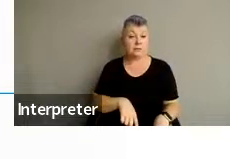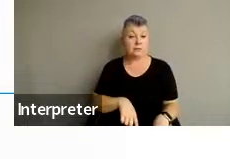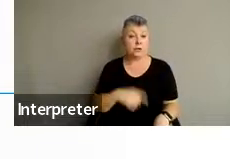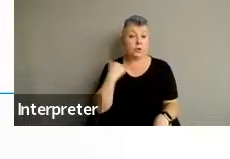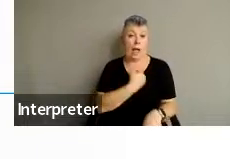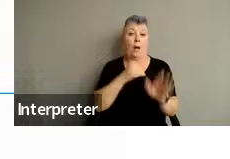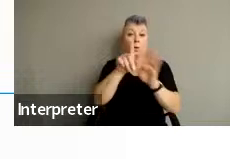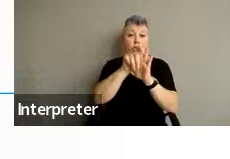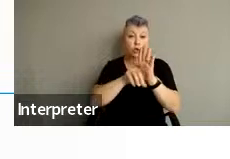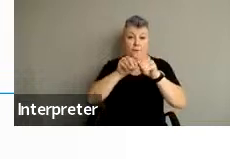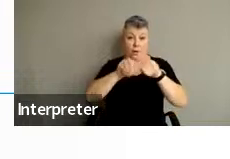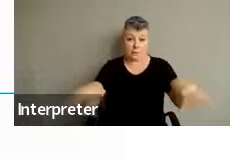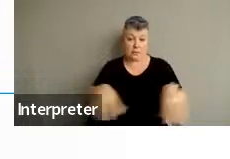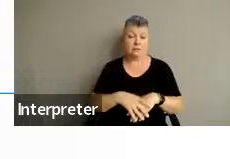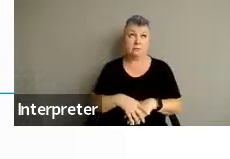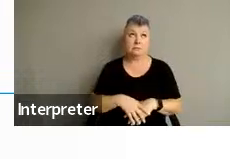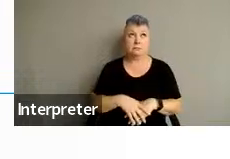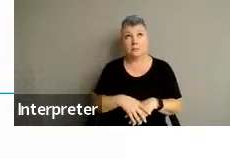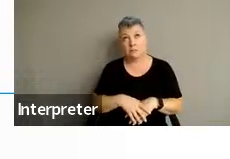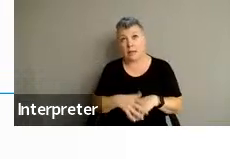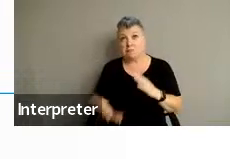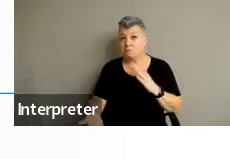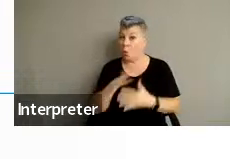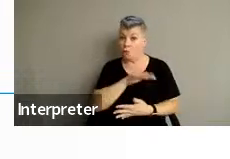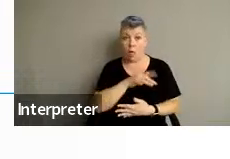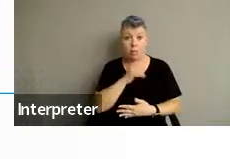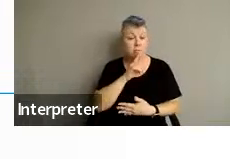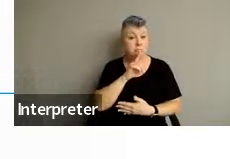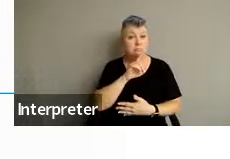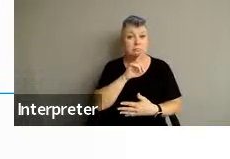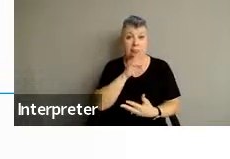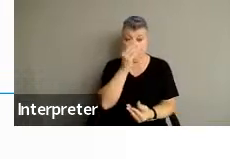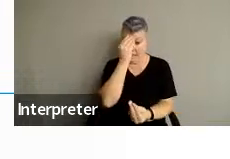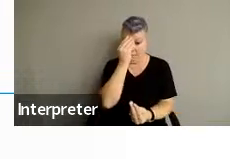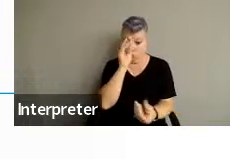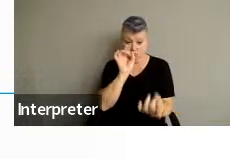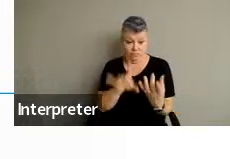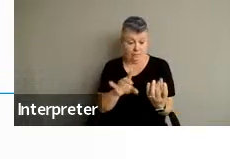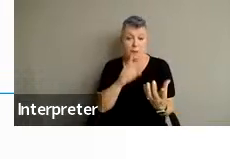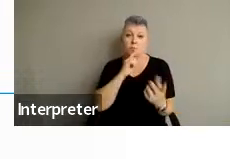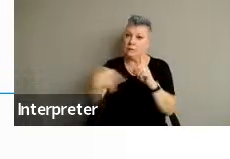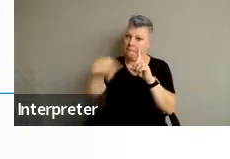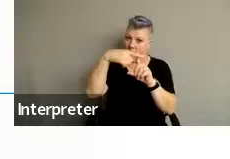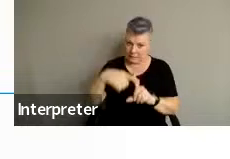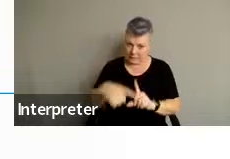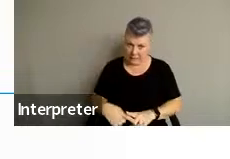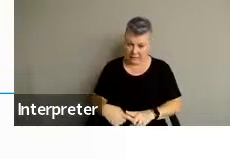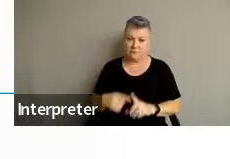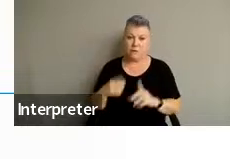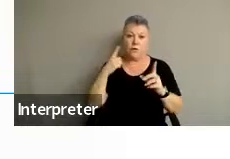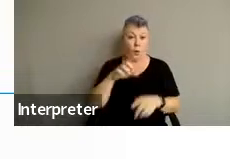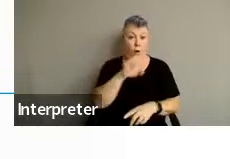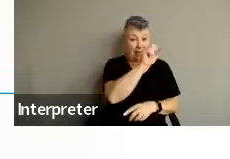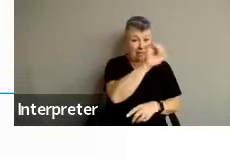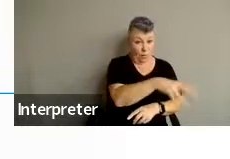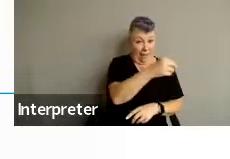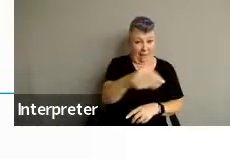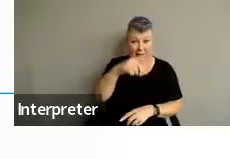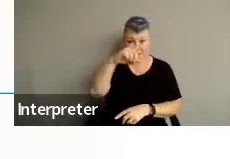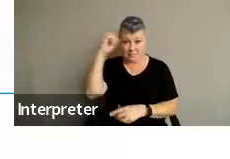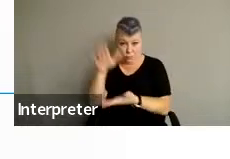survey. But overall, the information was very positive towards both ESY and summer